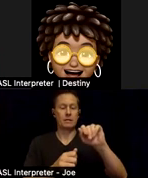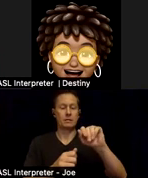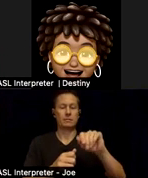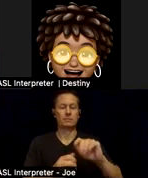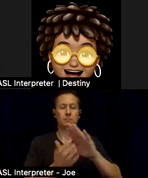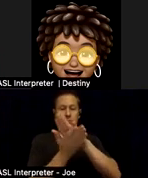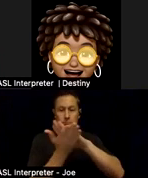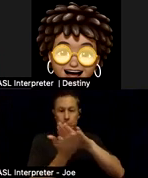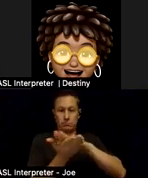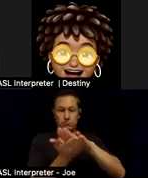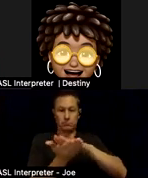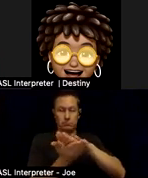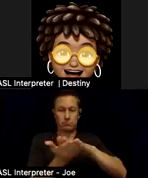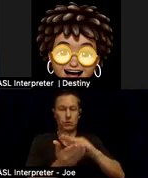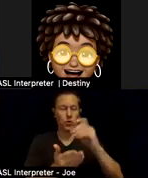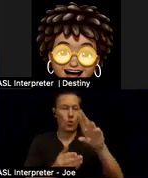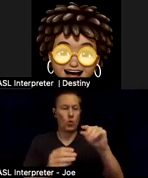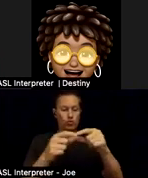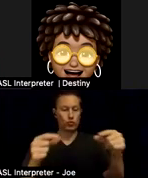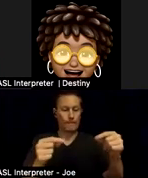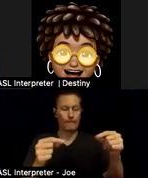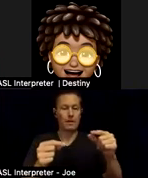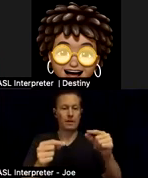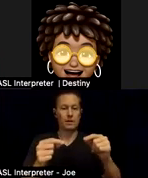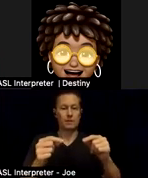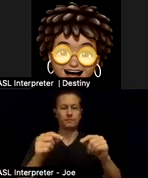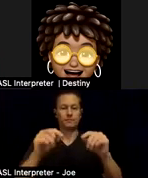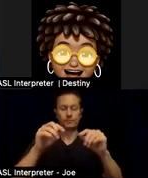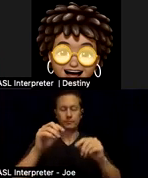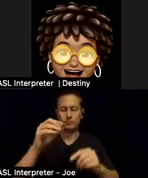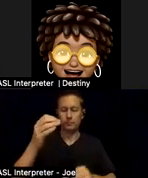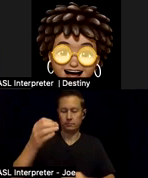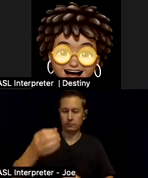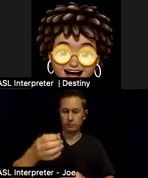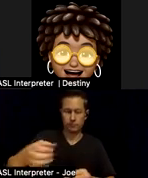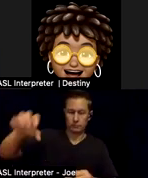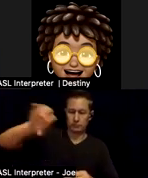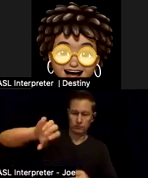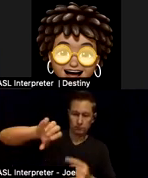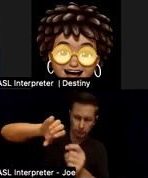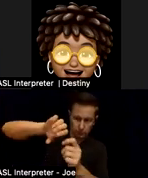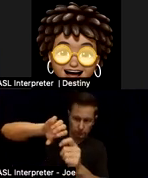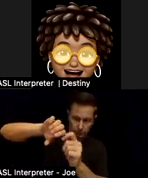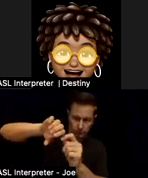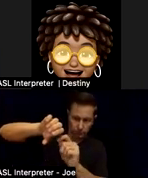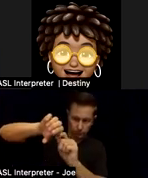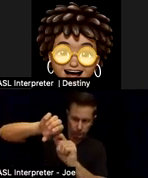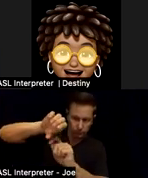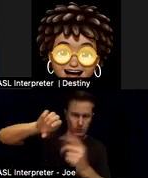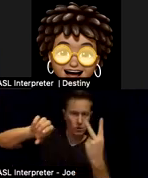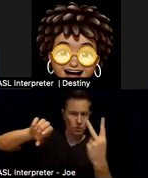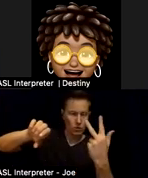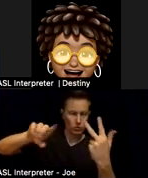roll this into balls or strips and put it at the base. For your circle items, you want to at least find 3 points to secure this